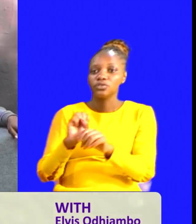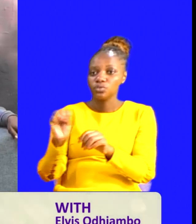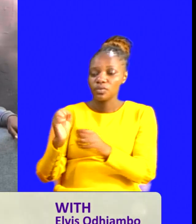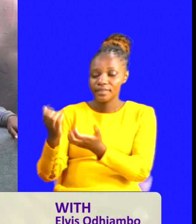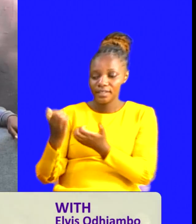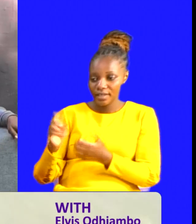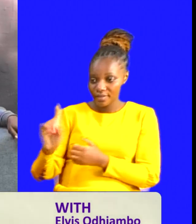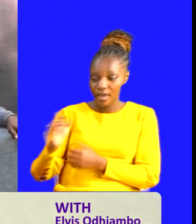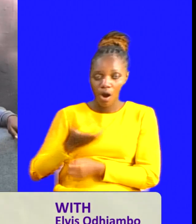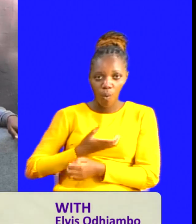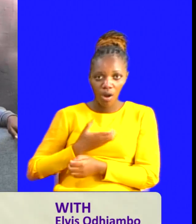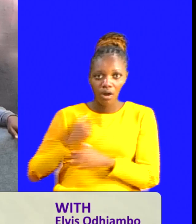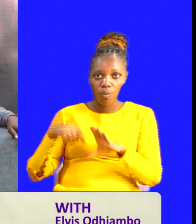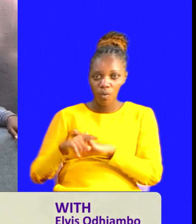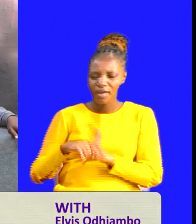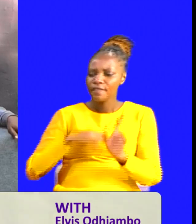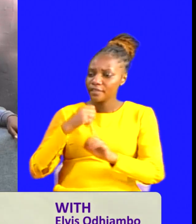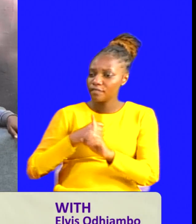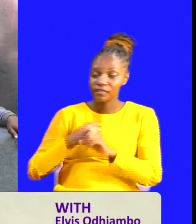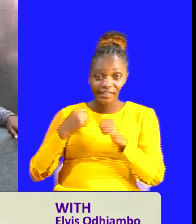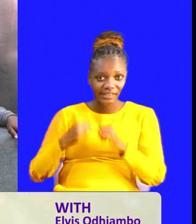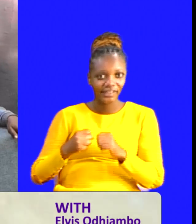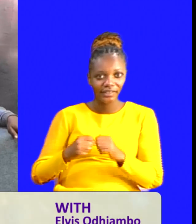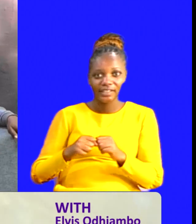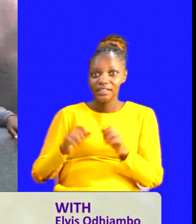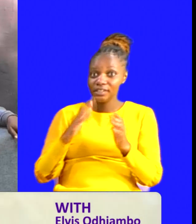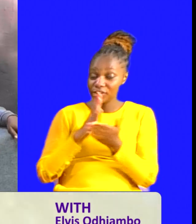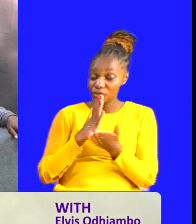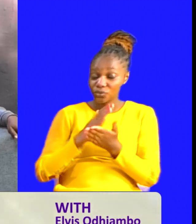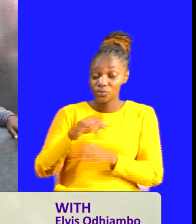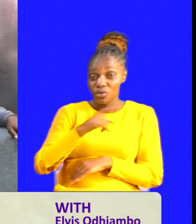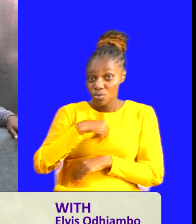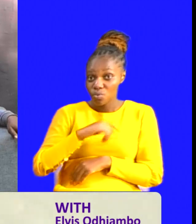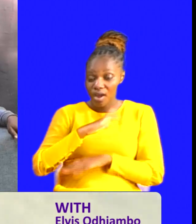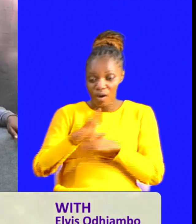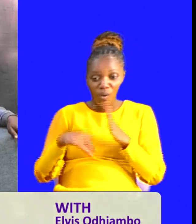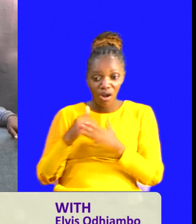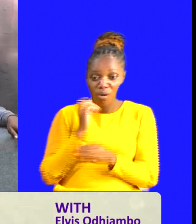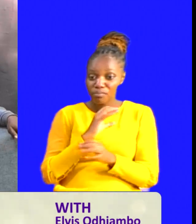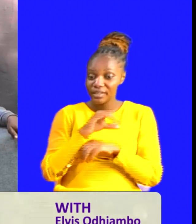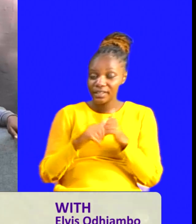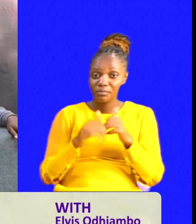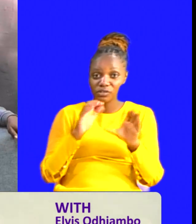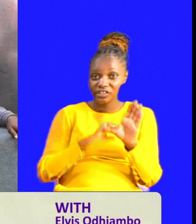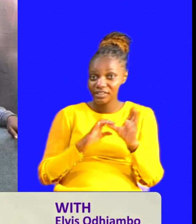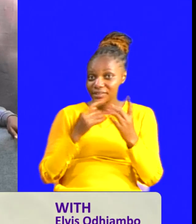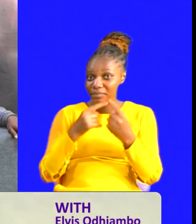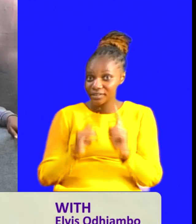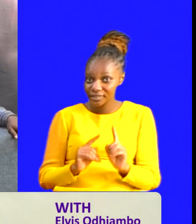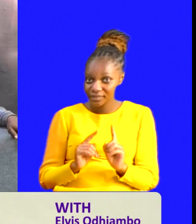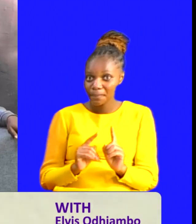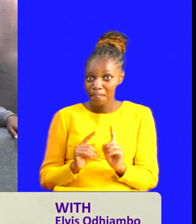game. It was hard fought because Chelsea, despite the fact that we are raining all these worries at them, they